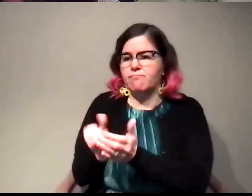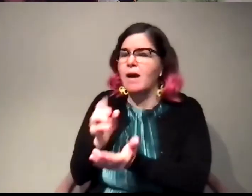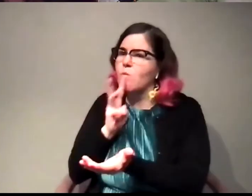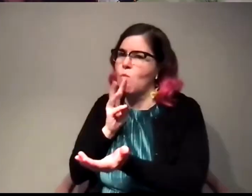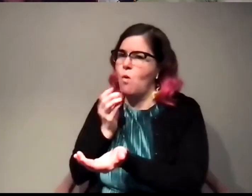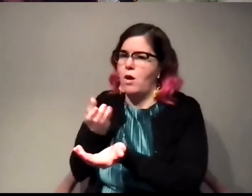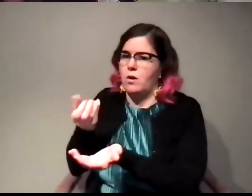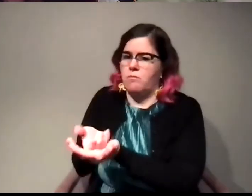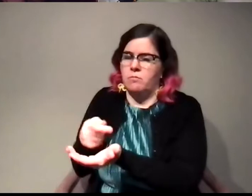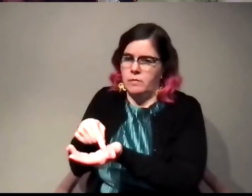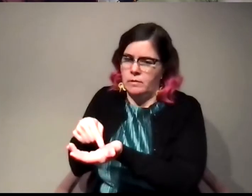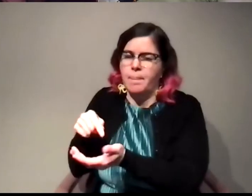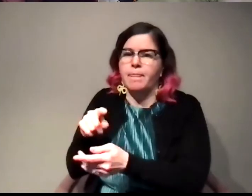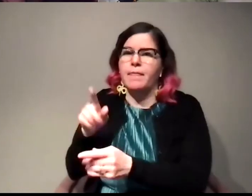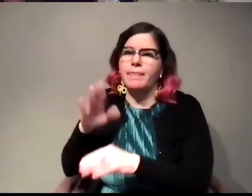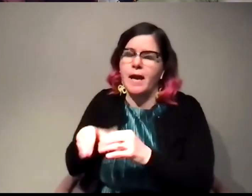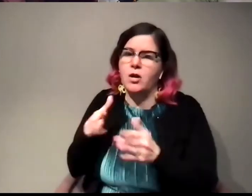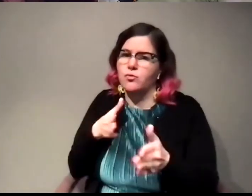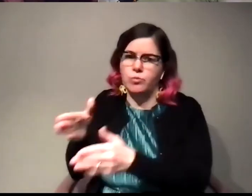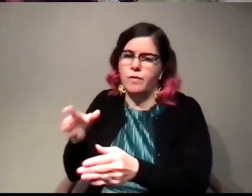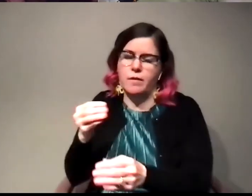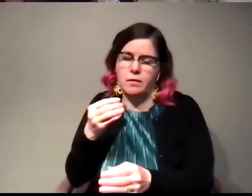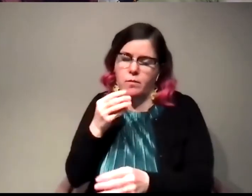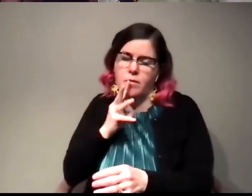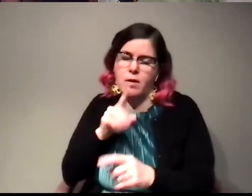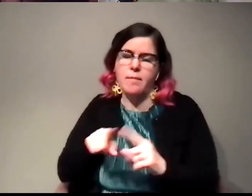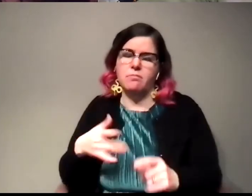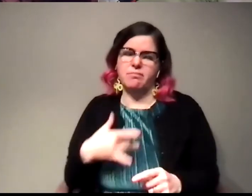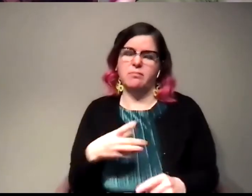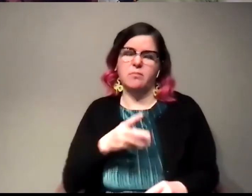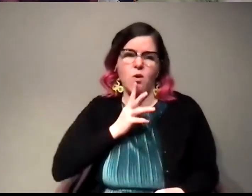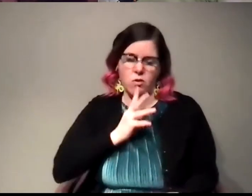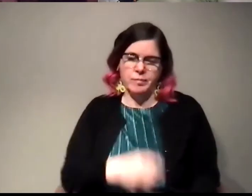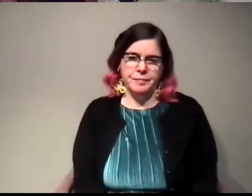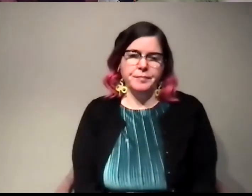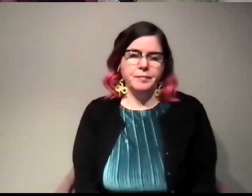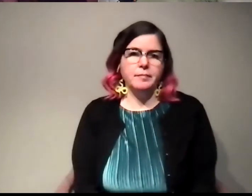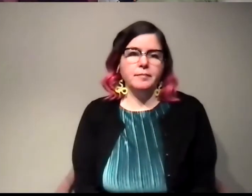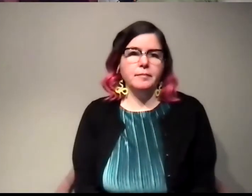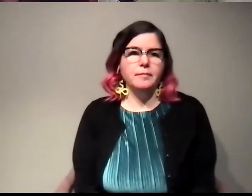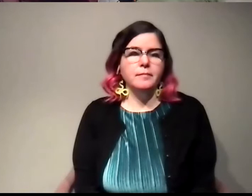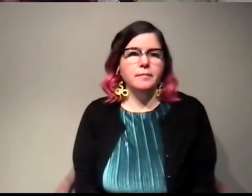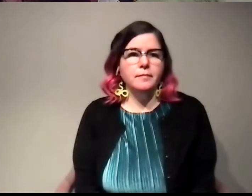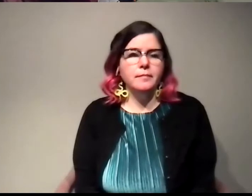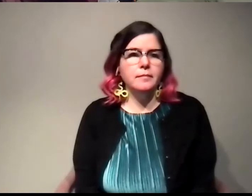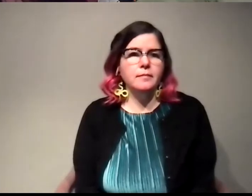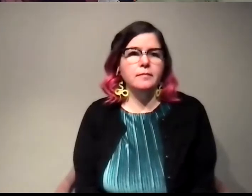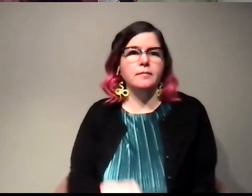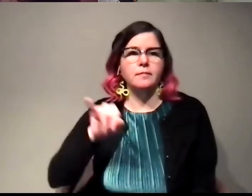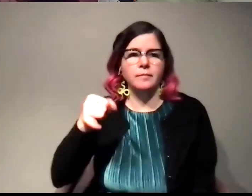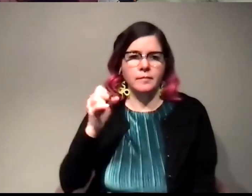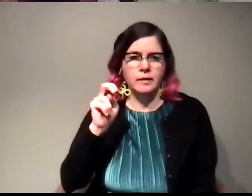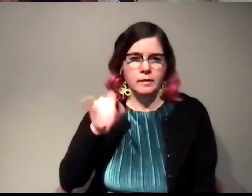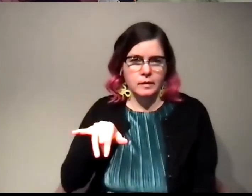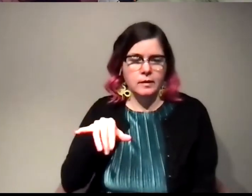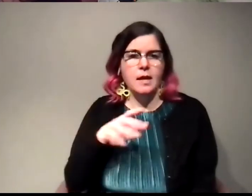moving streams of water, et cetera. But yeah, that's the typical method for egg laying frogs. Very cool. Jenny